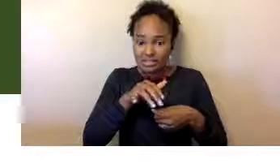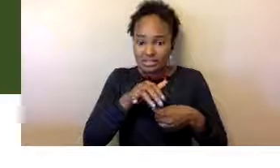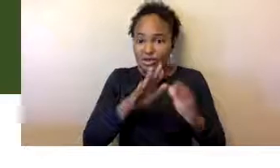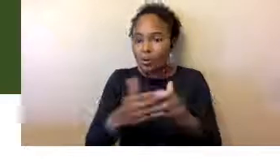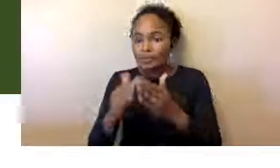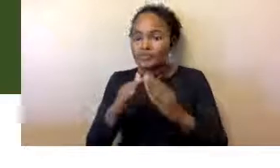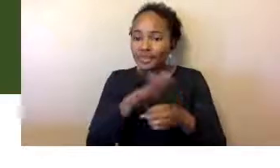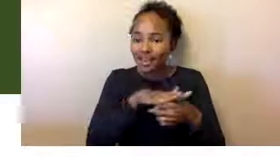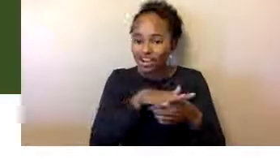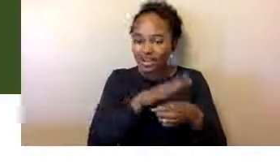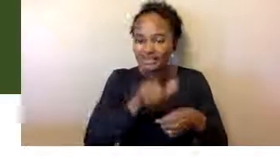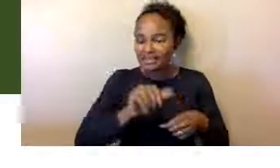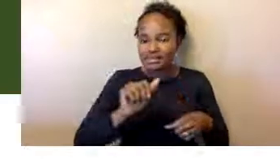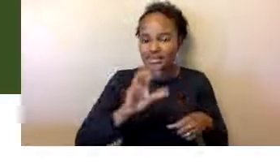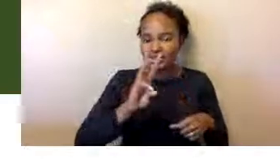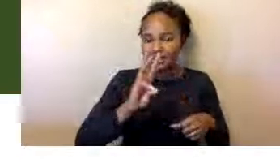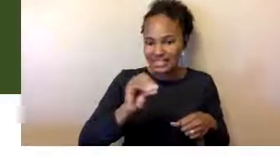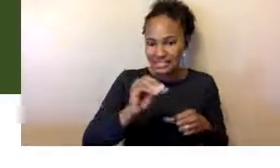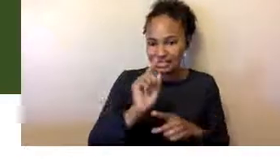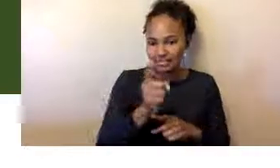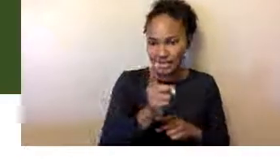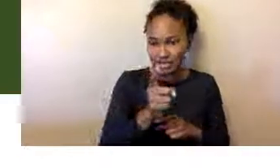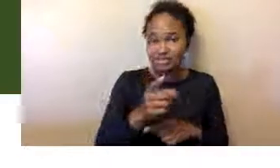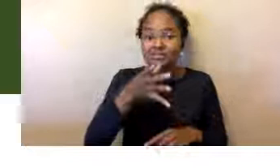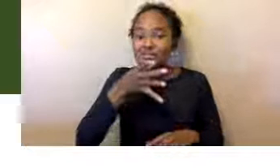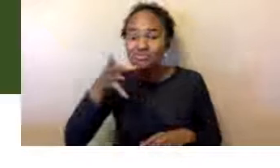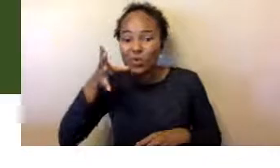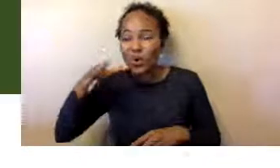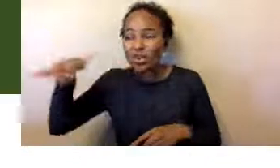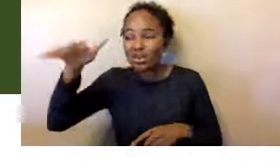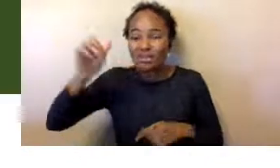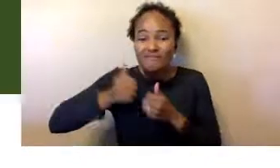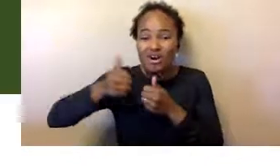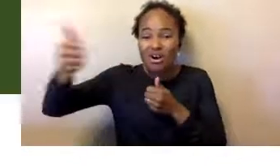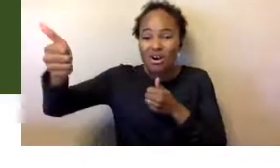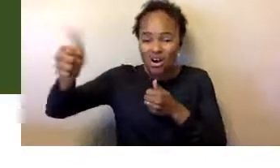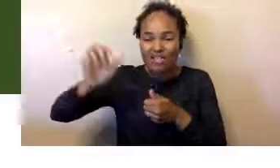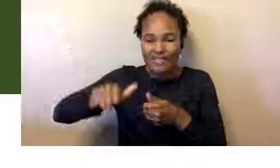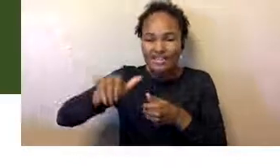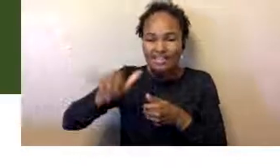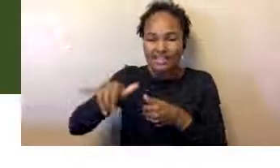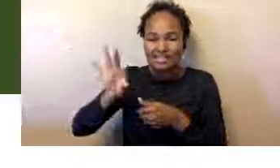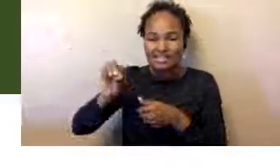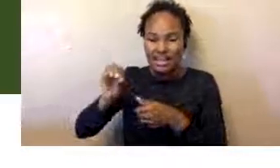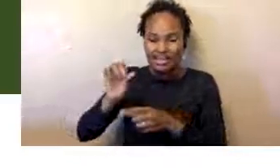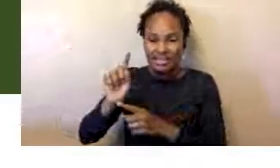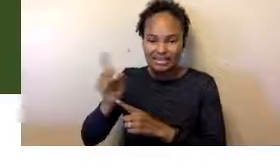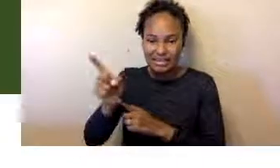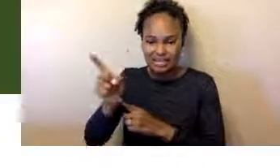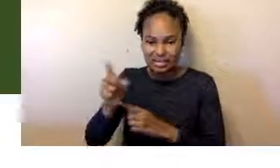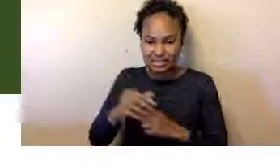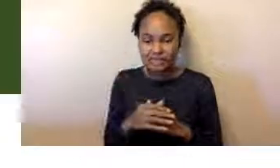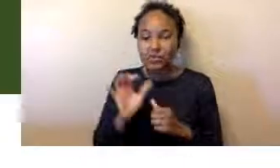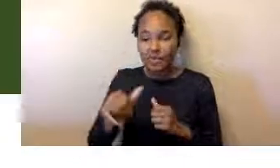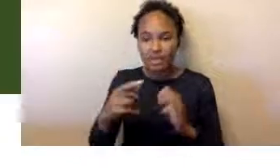90 minutes. So even the policy set by the state, the regulations set by the state